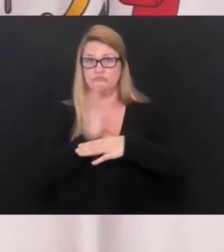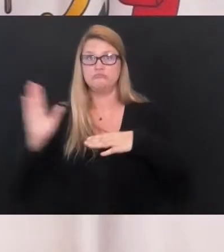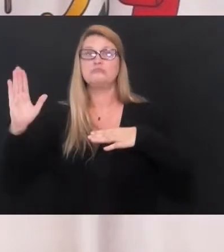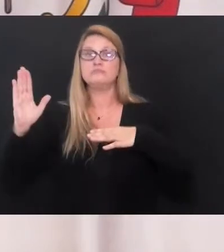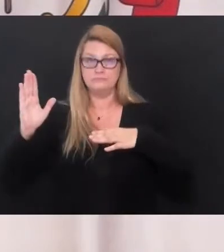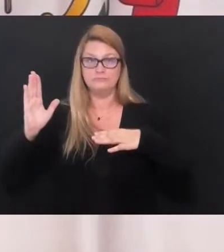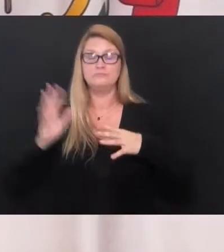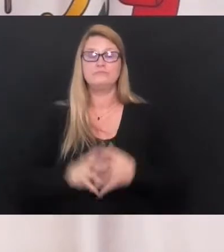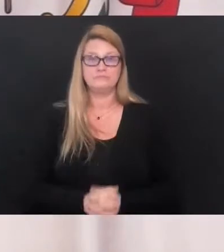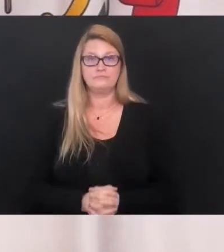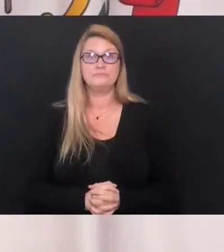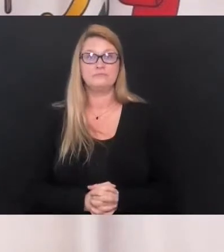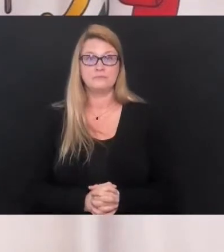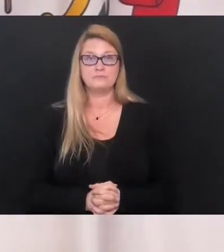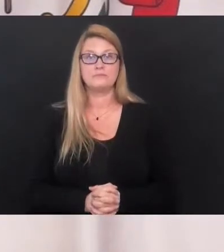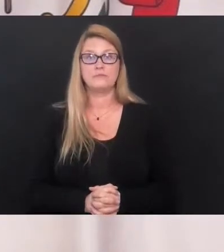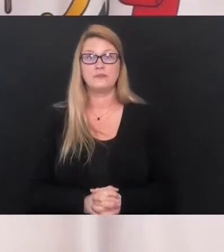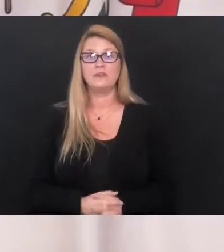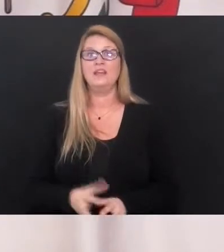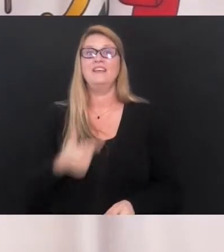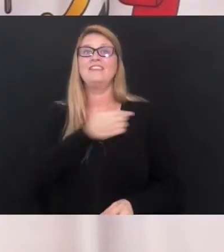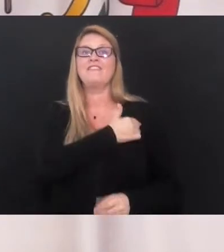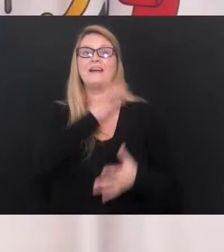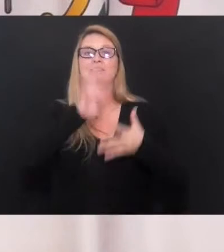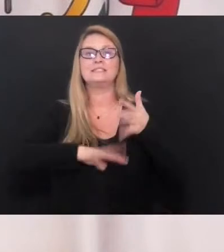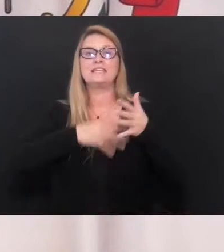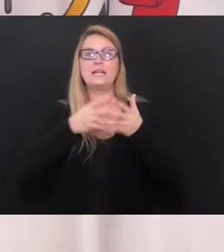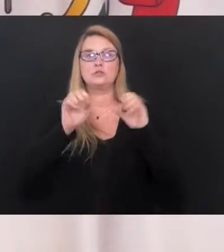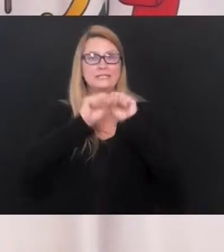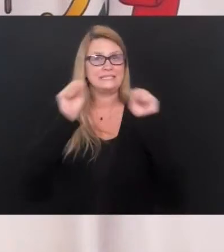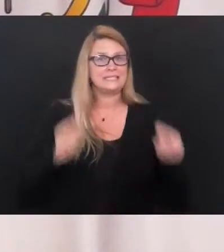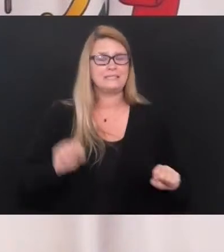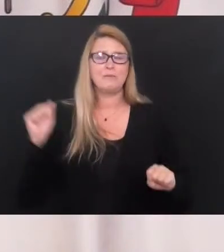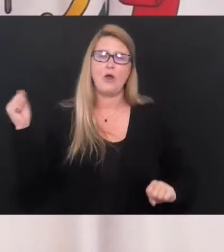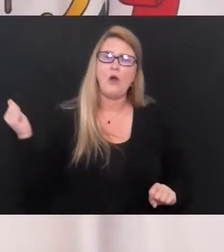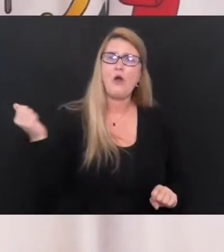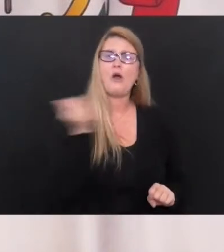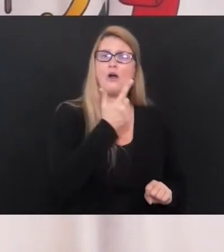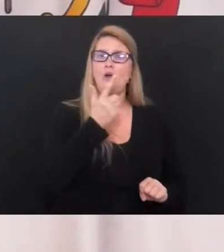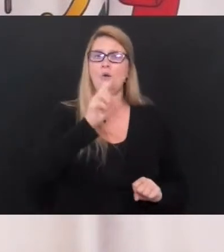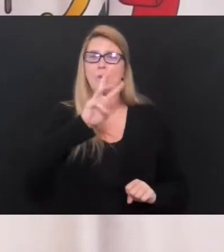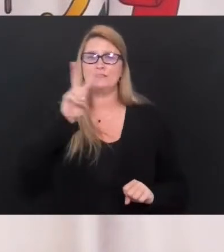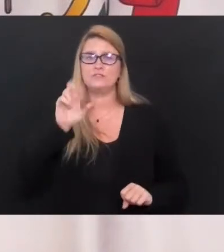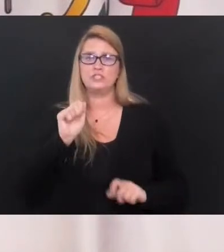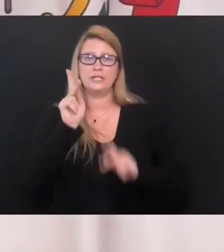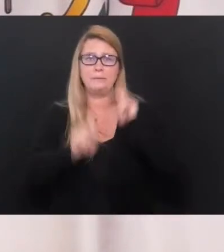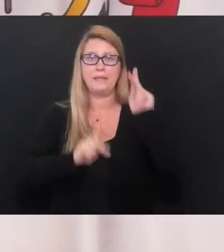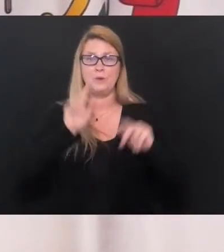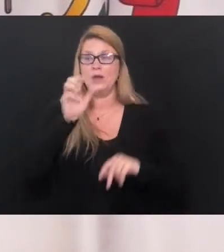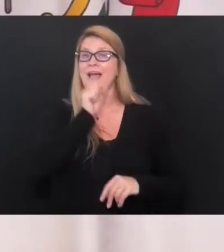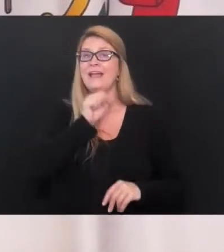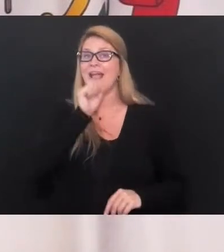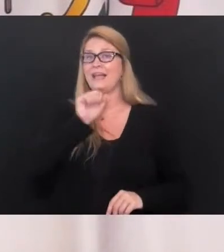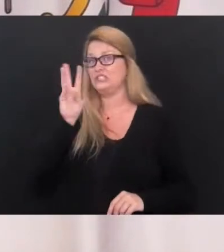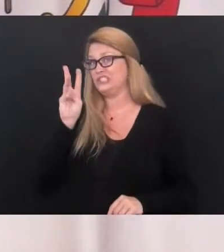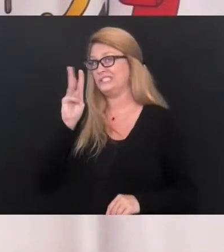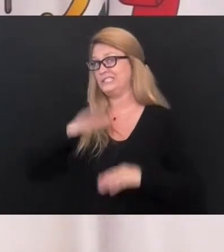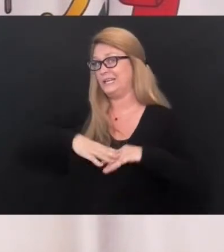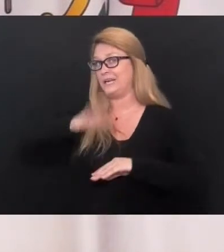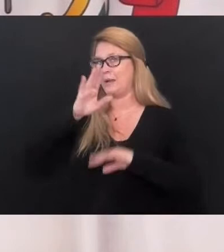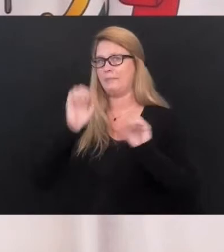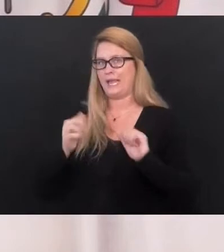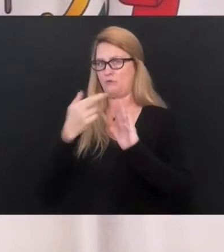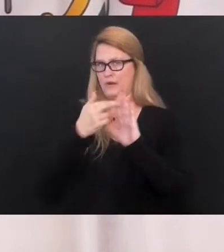that's good. The vaccine scheduling system, all West Virginians aged 16 and above can